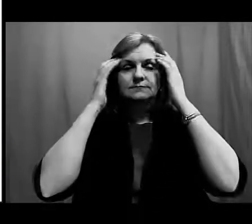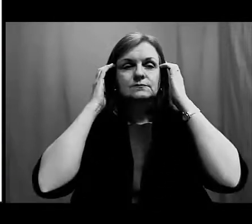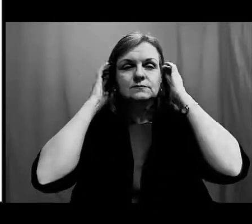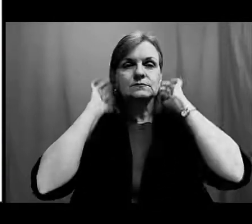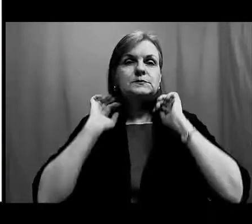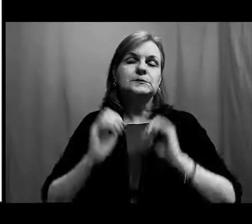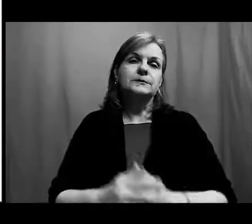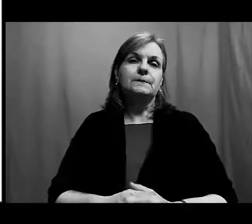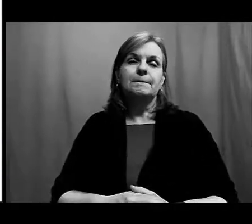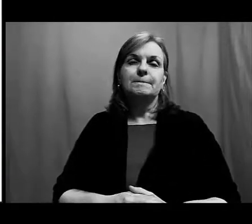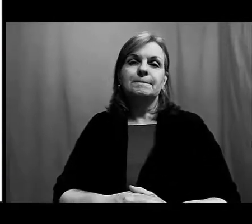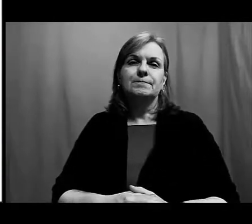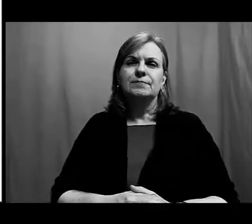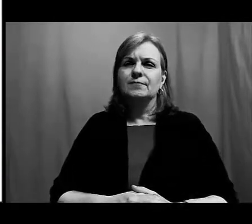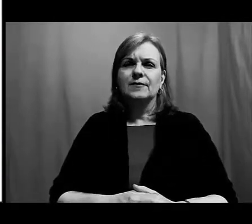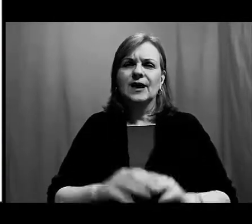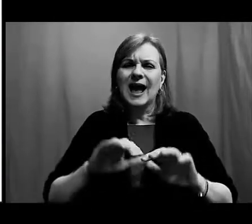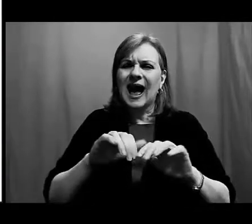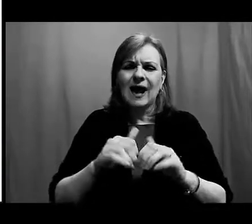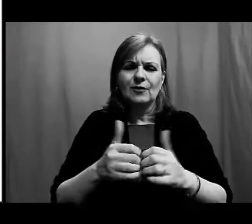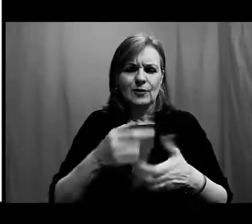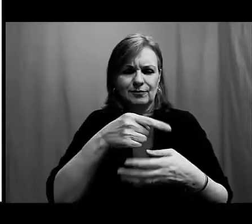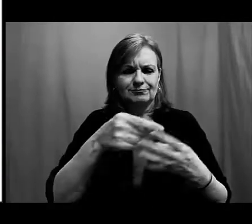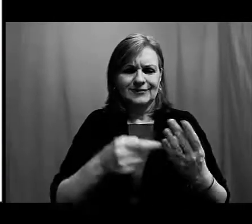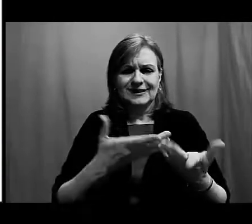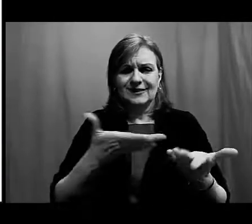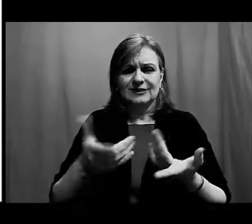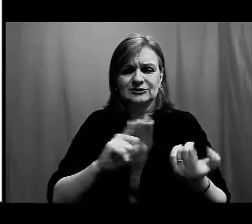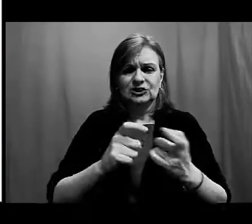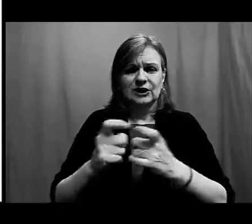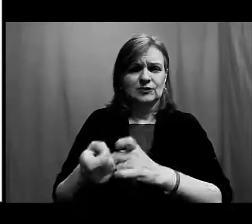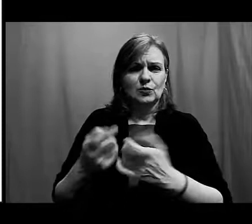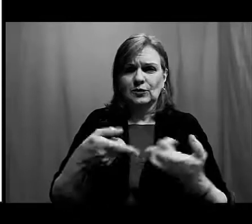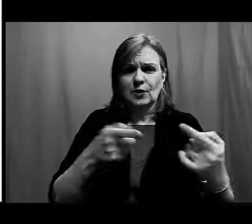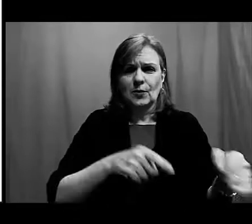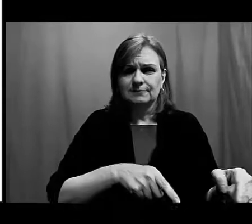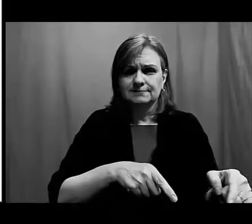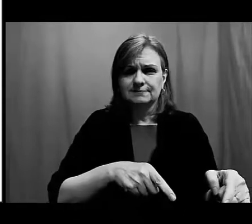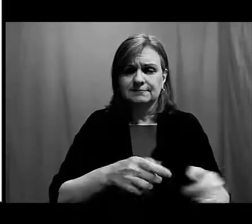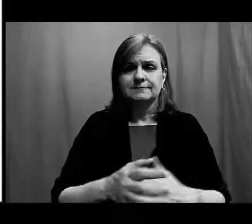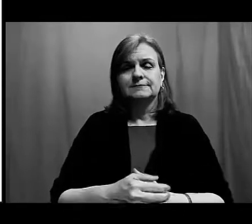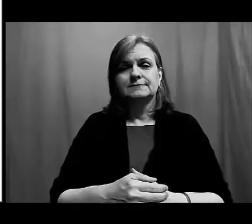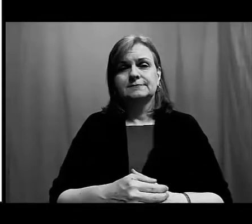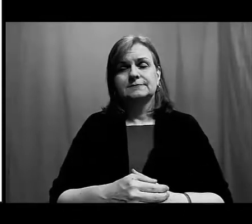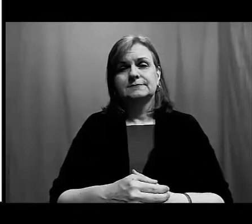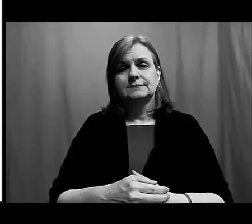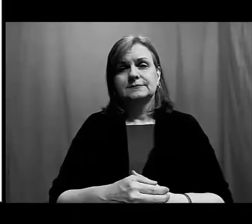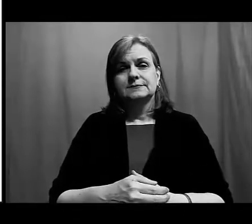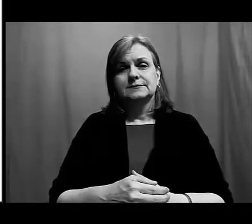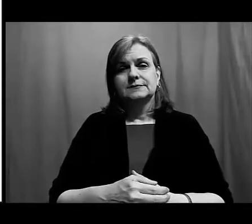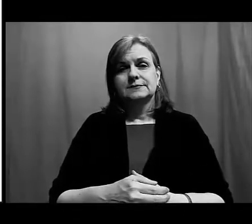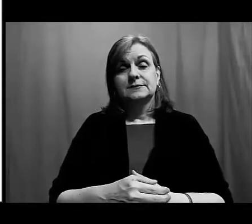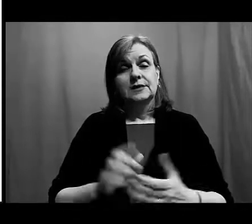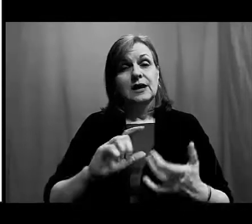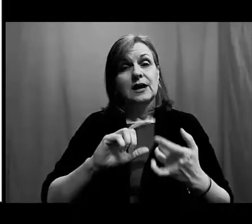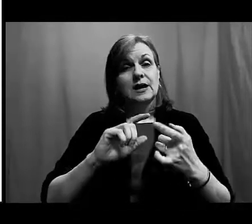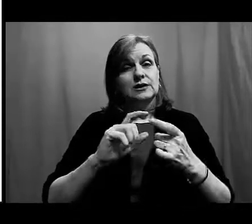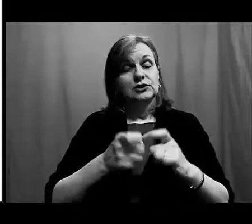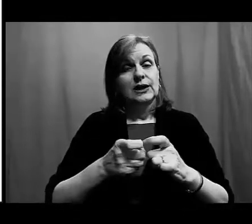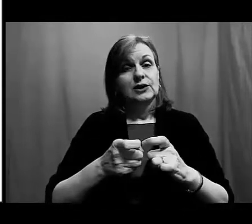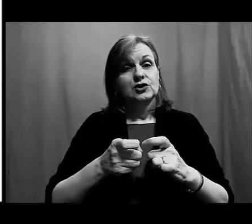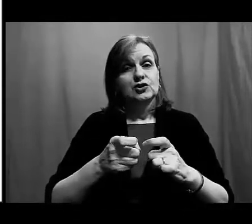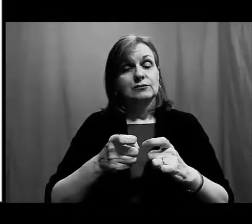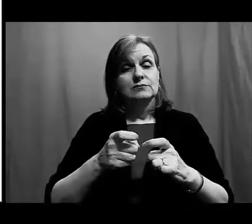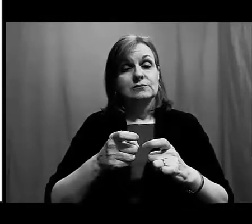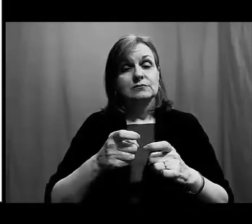So what is going on that these things are changing? Well, typically what we look at is changes, of